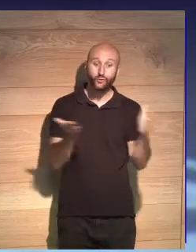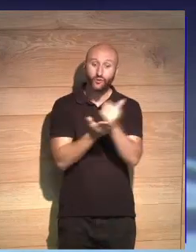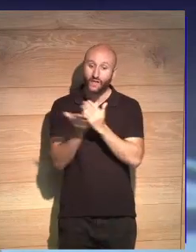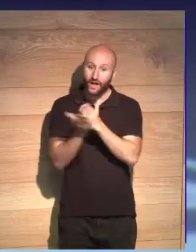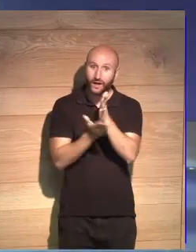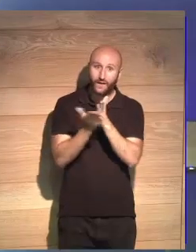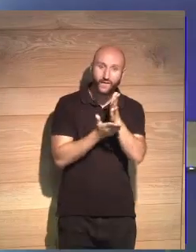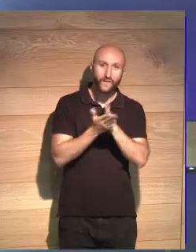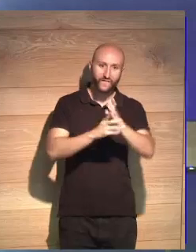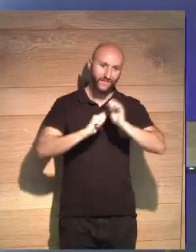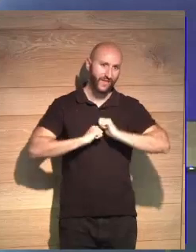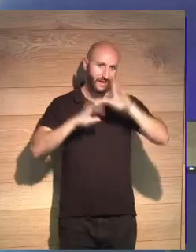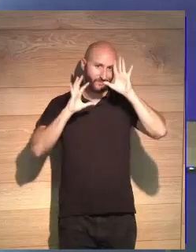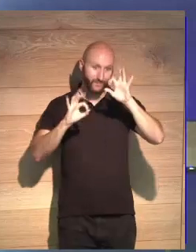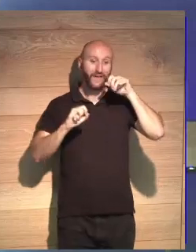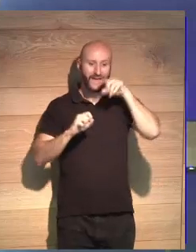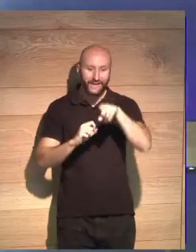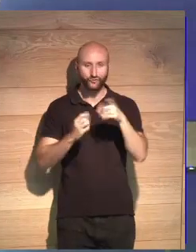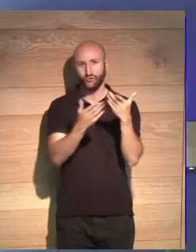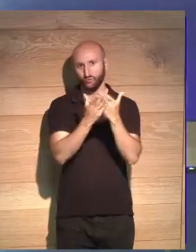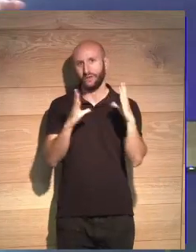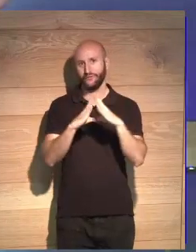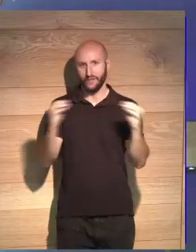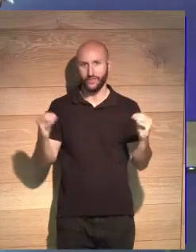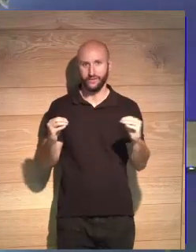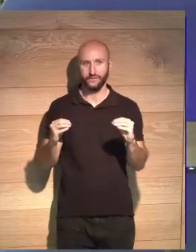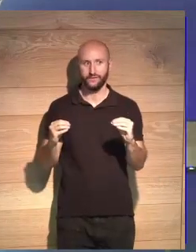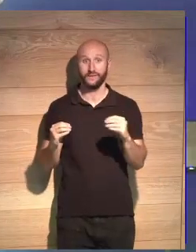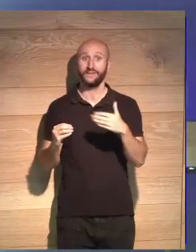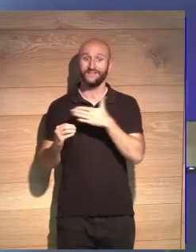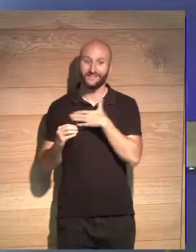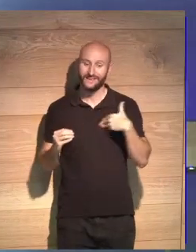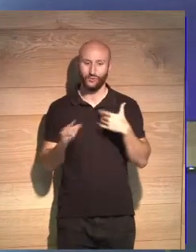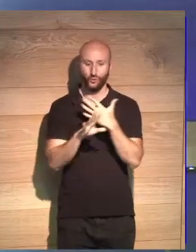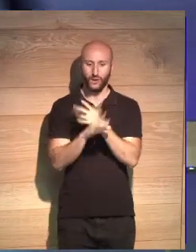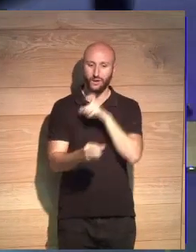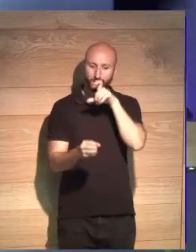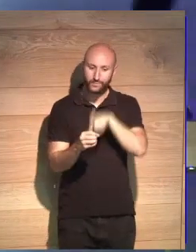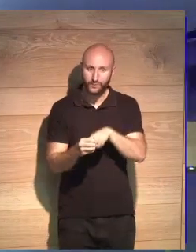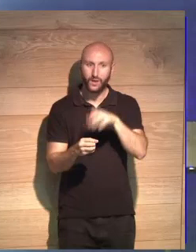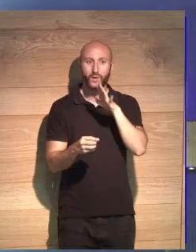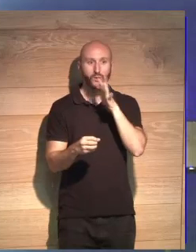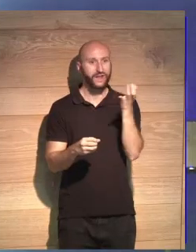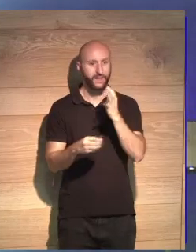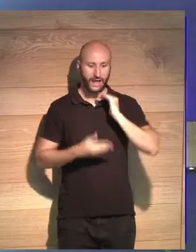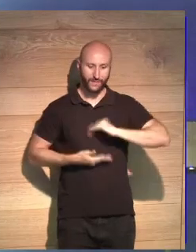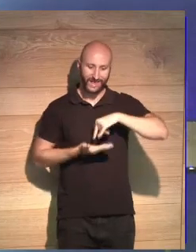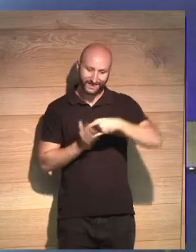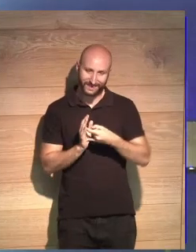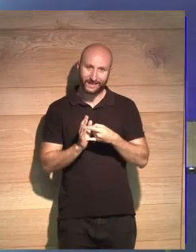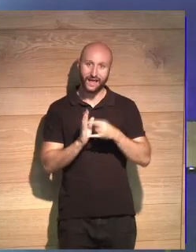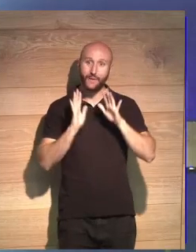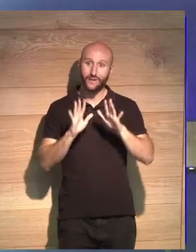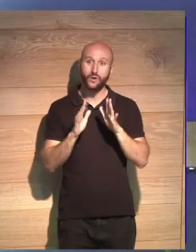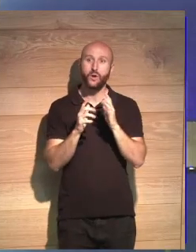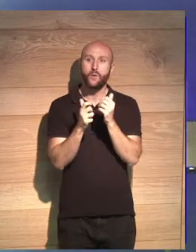one. So what we are studying in universities is the meaning of these games. That we want students to create video